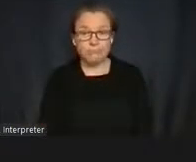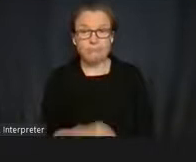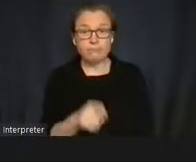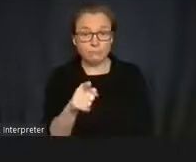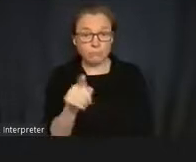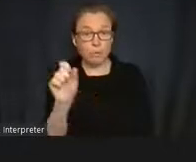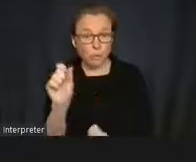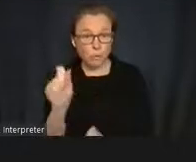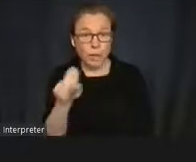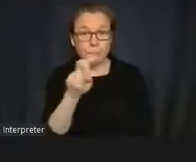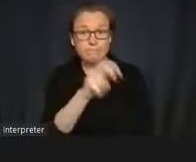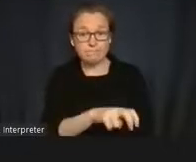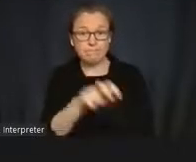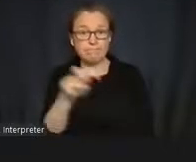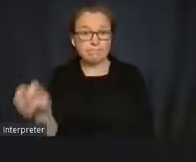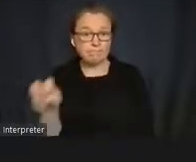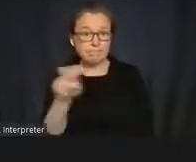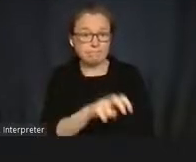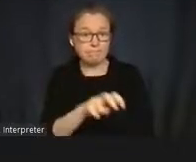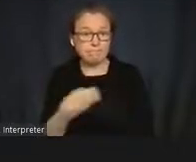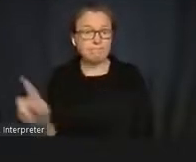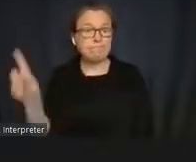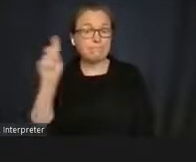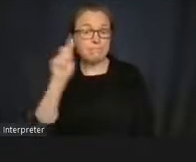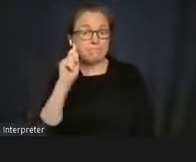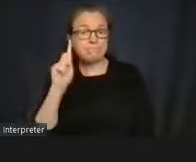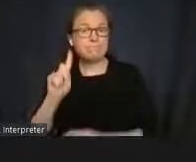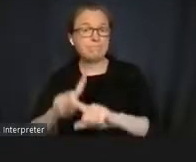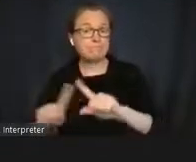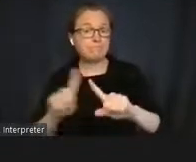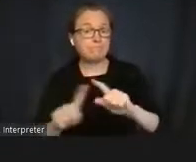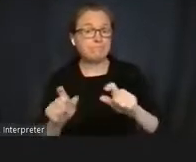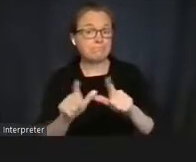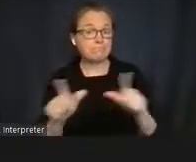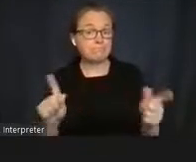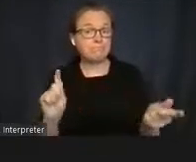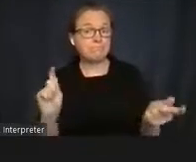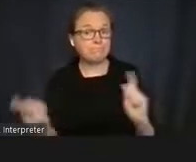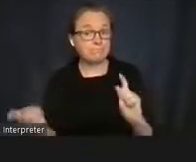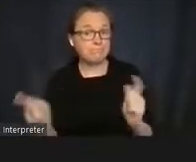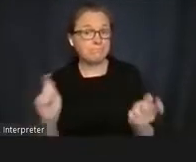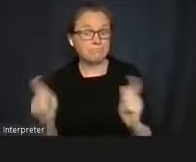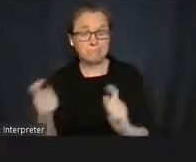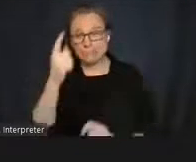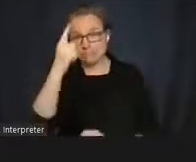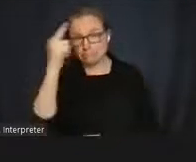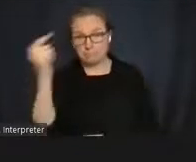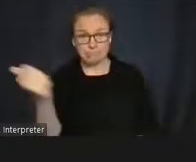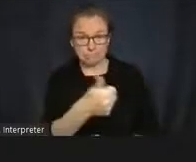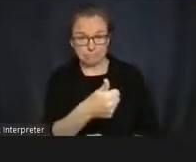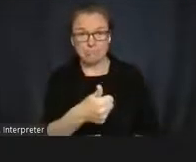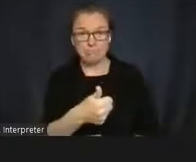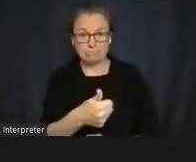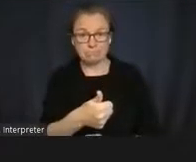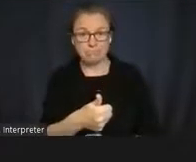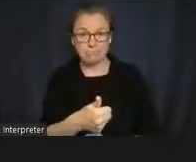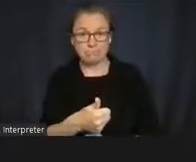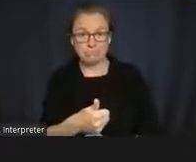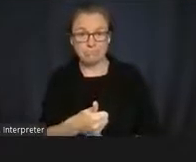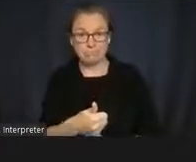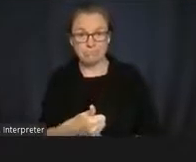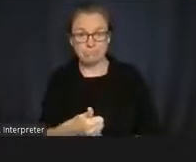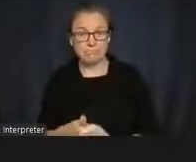channels at any moment to hear the presentation in the other language, but you need to select one in order to hear